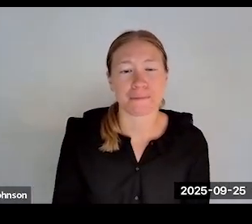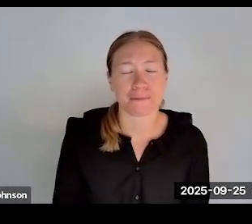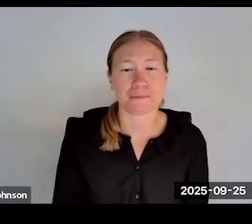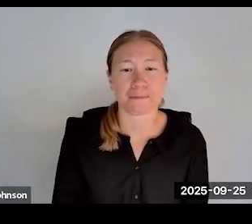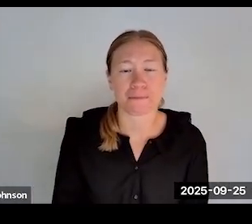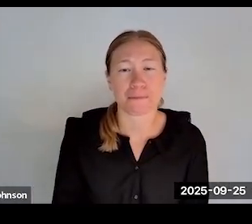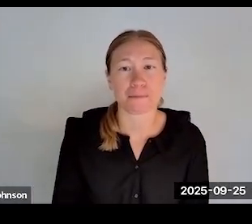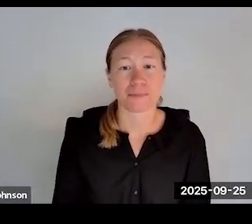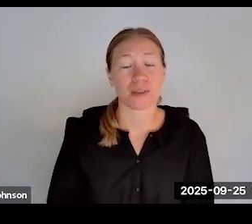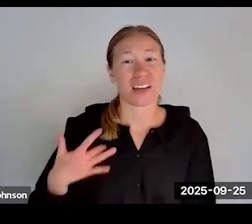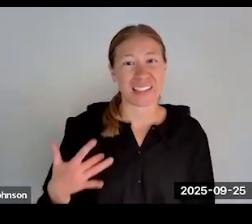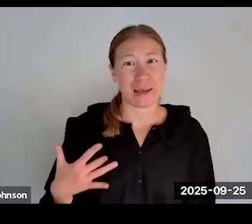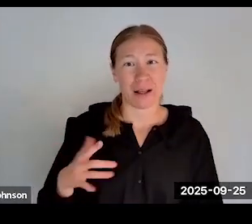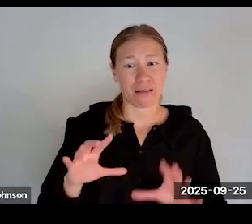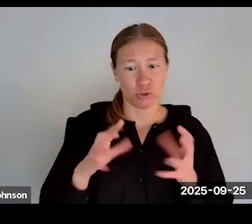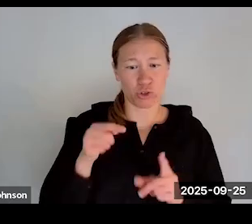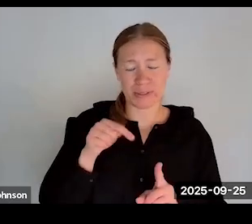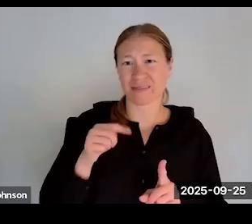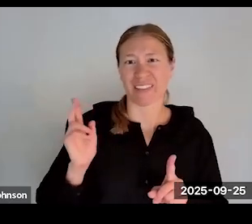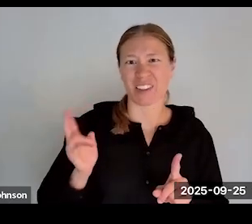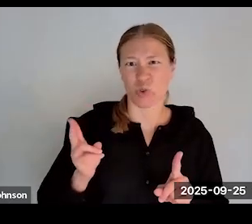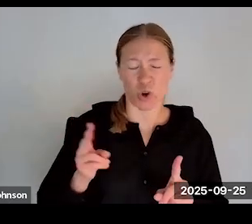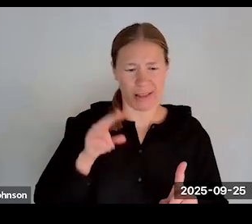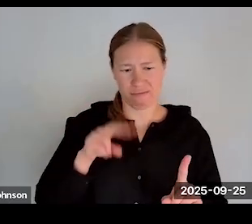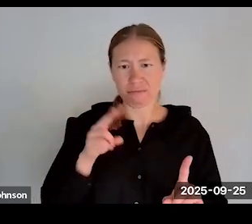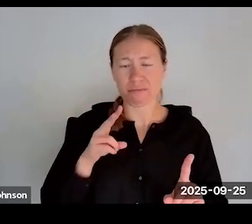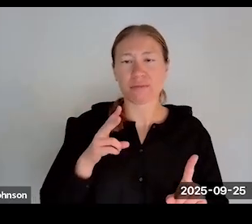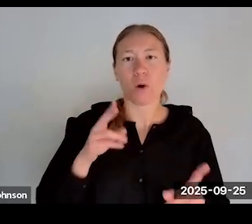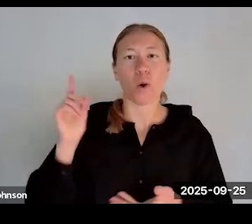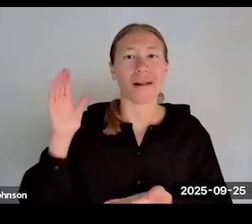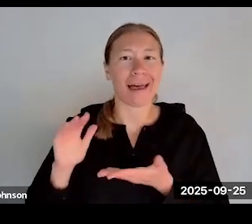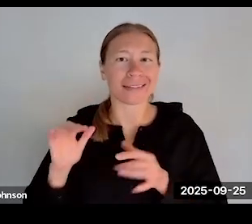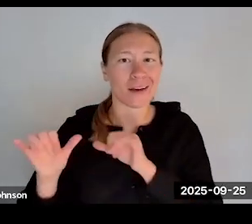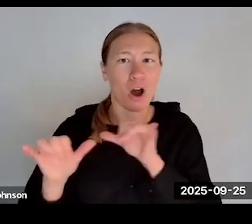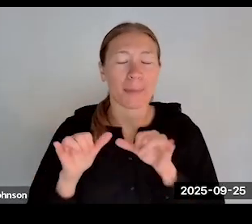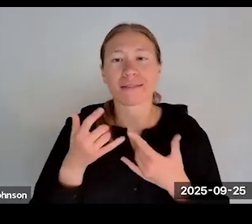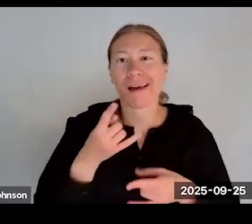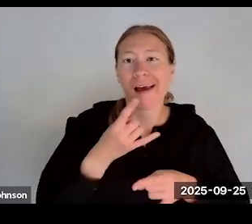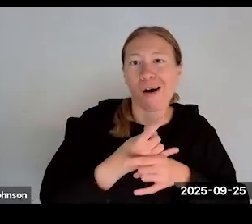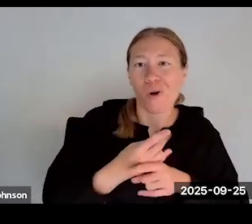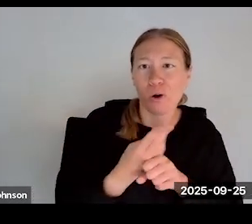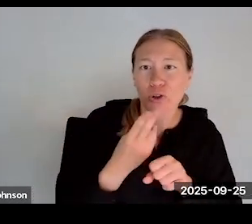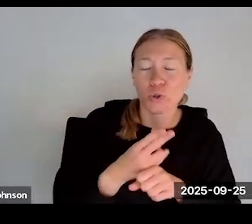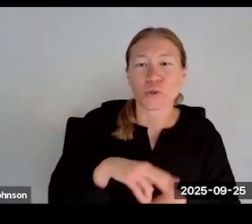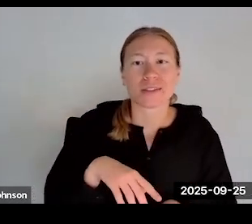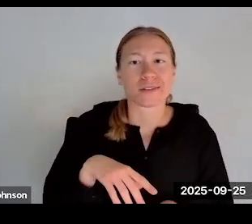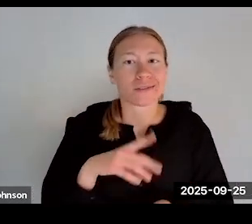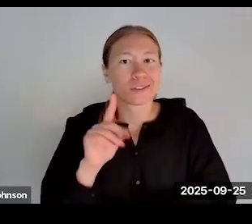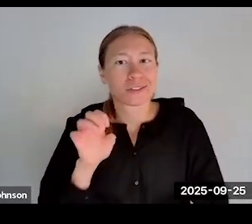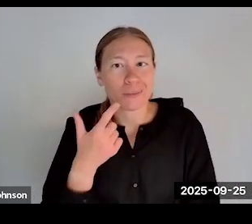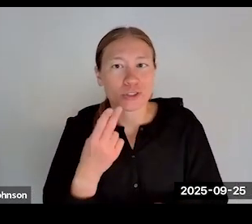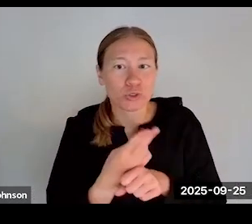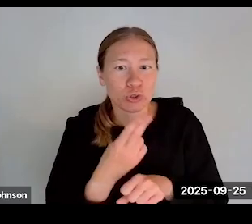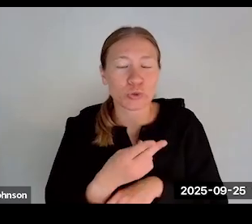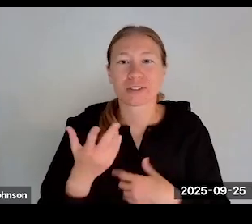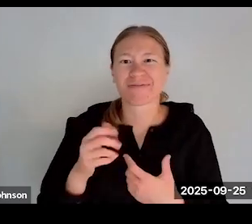For historically stigmatized and less common conditions like alcohol use disorder and mental health conditions, stigma often